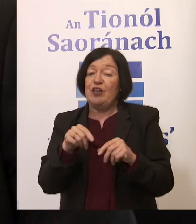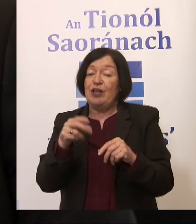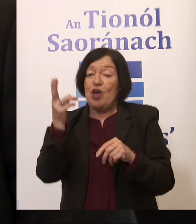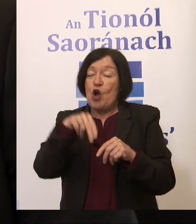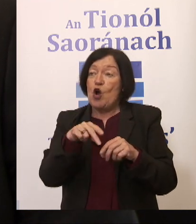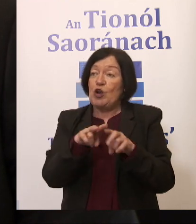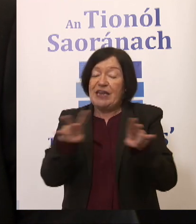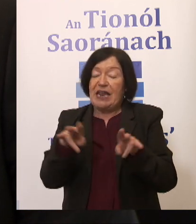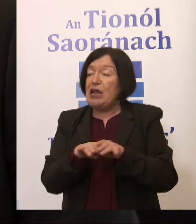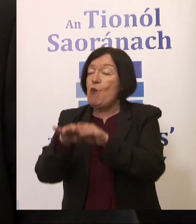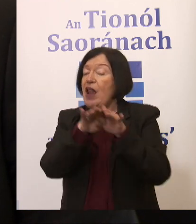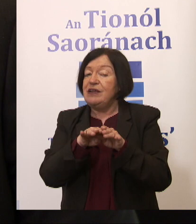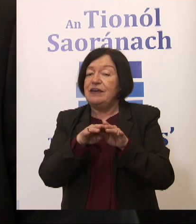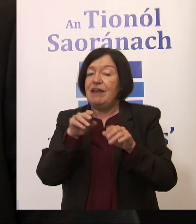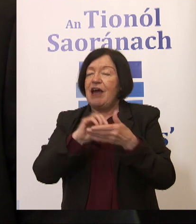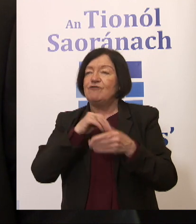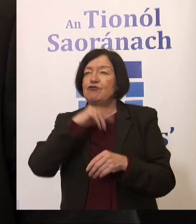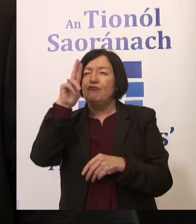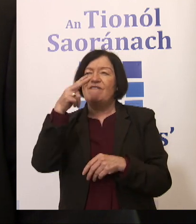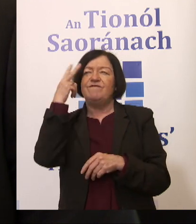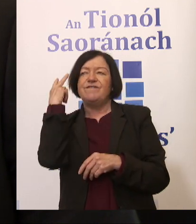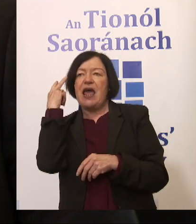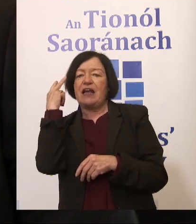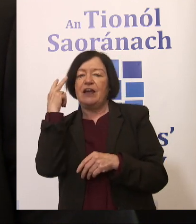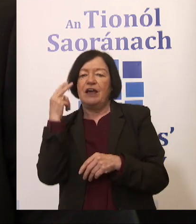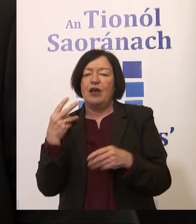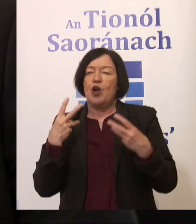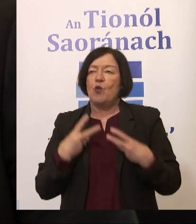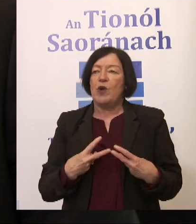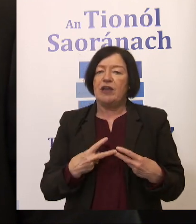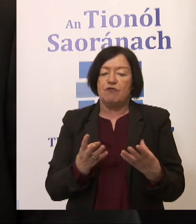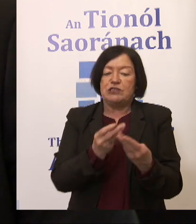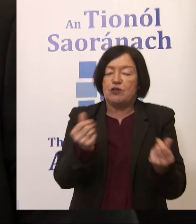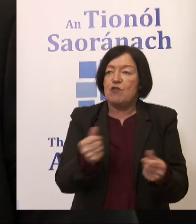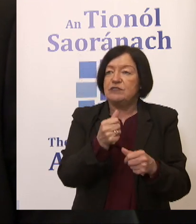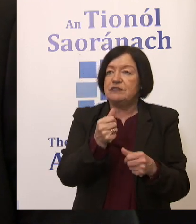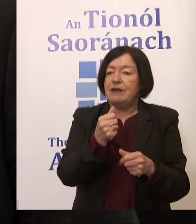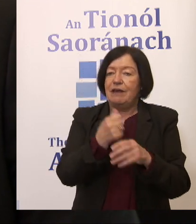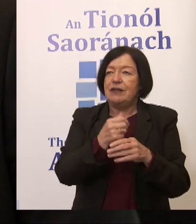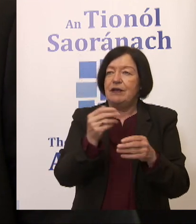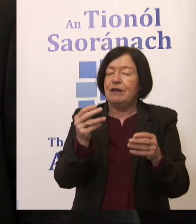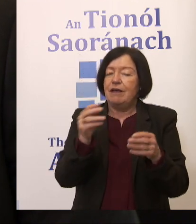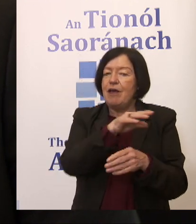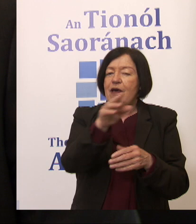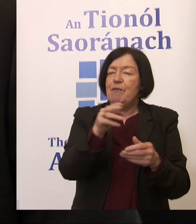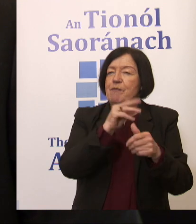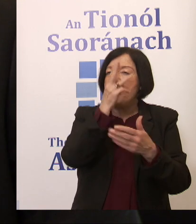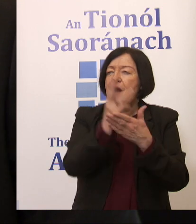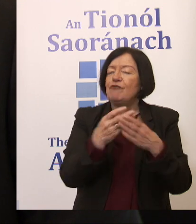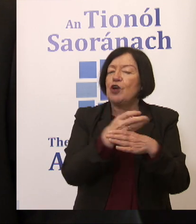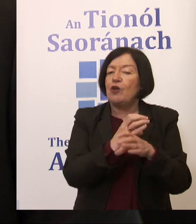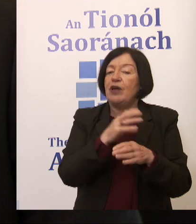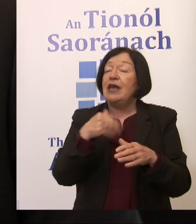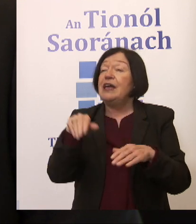equalisation mechanism to sort of reflect a weaker resource base in certain parts of the country. So depending on where